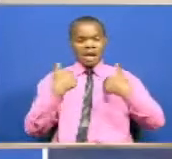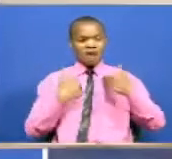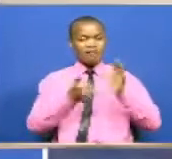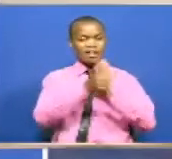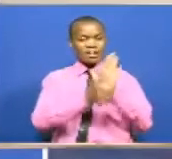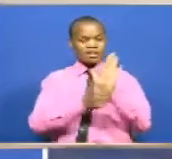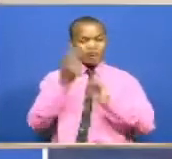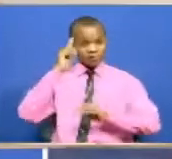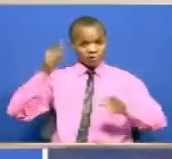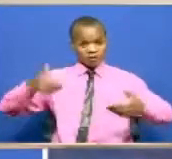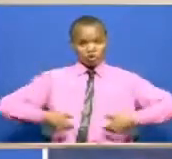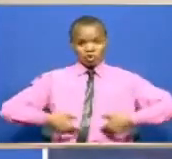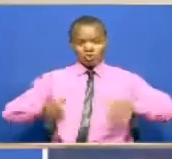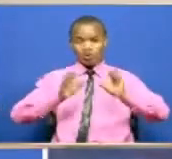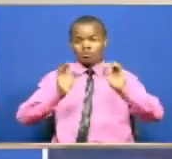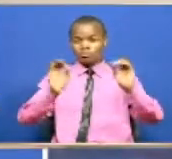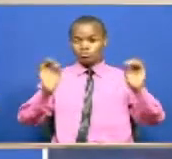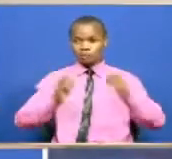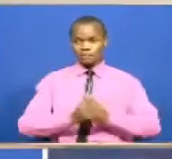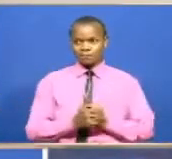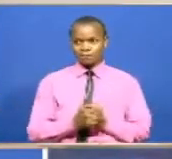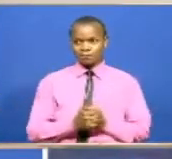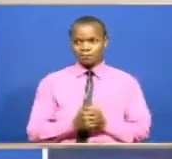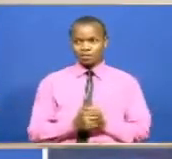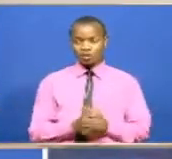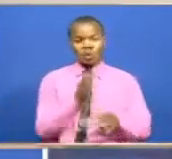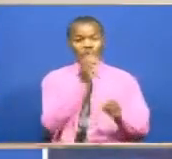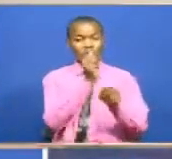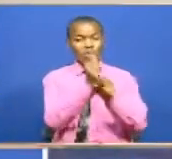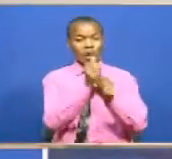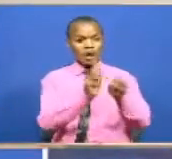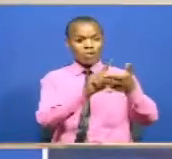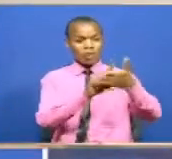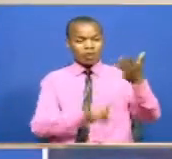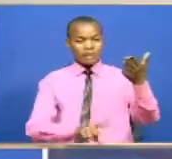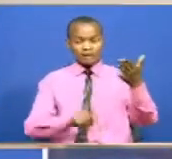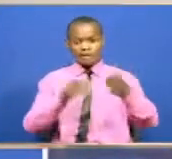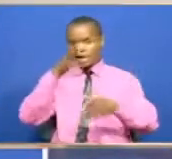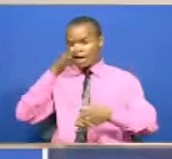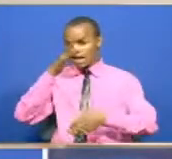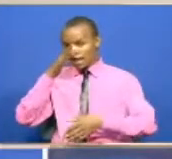youth. Kazi yake ni kudanganya vijana, kupatia handout,